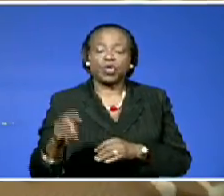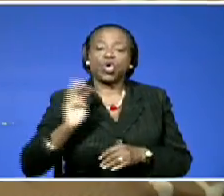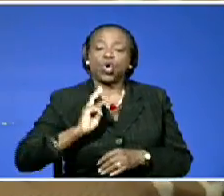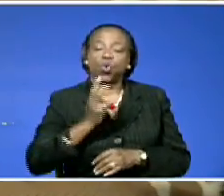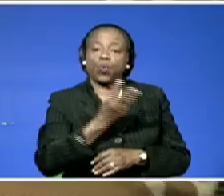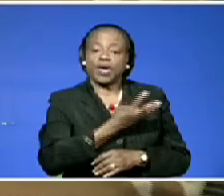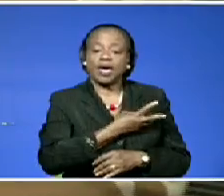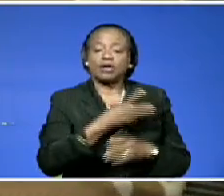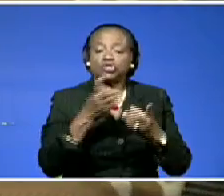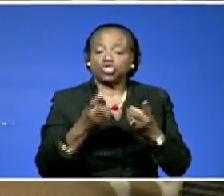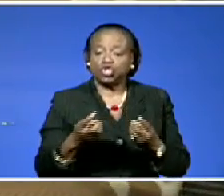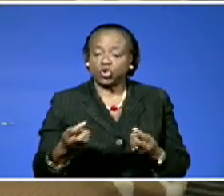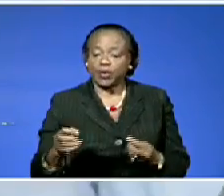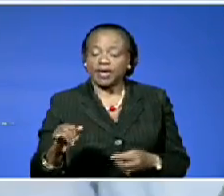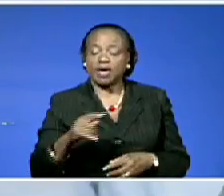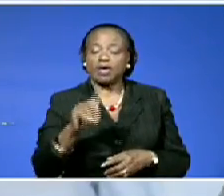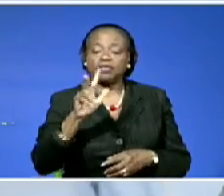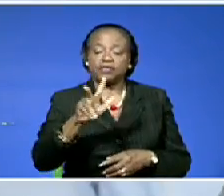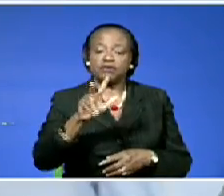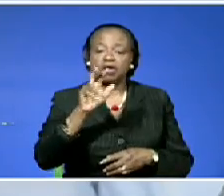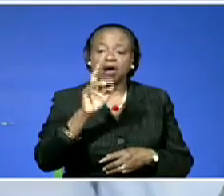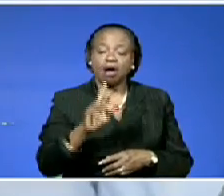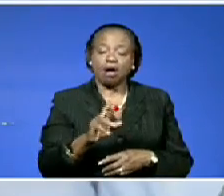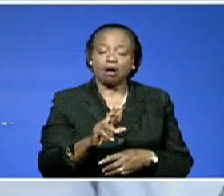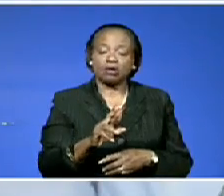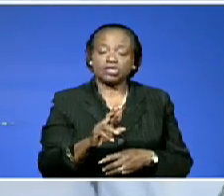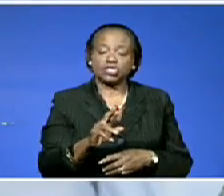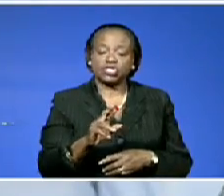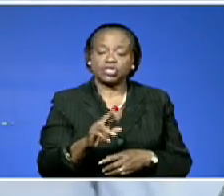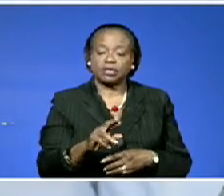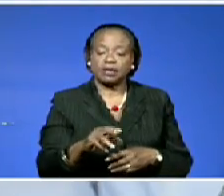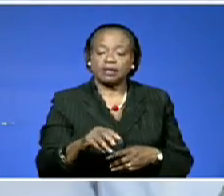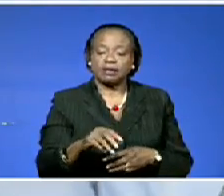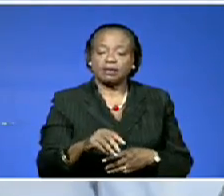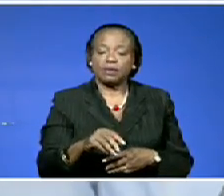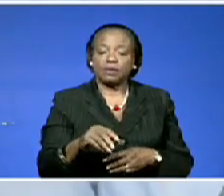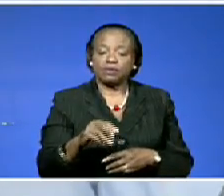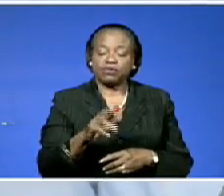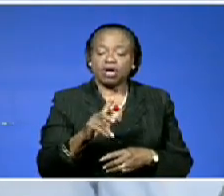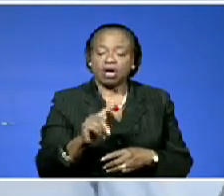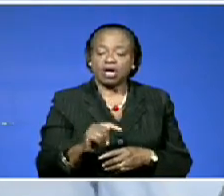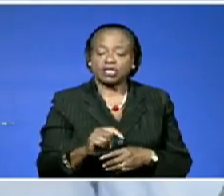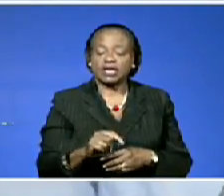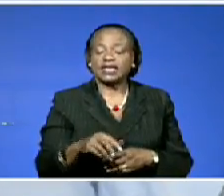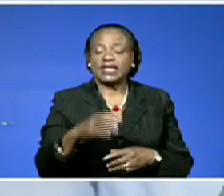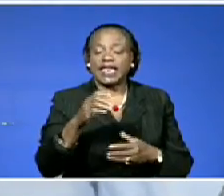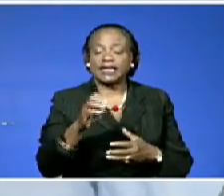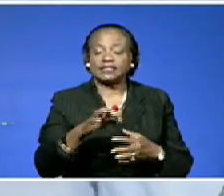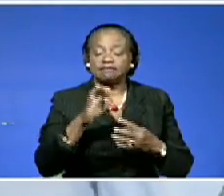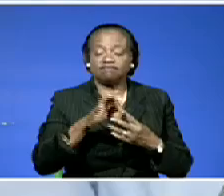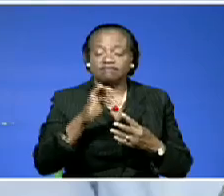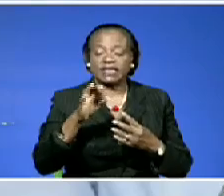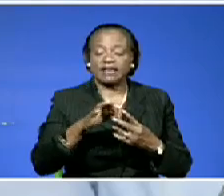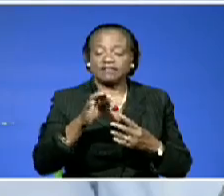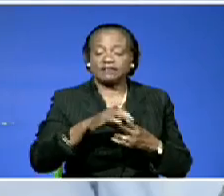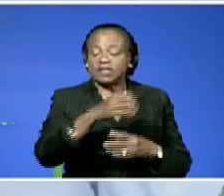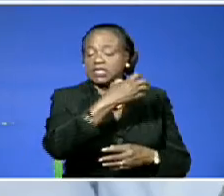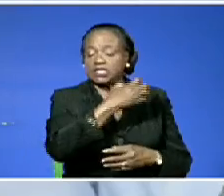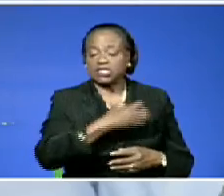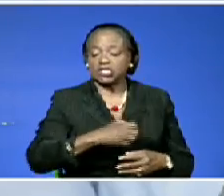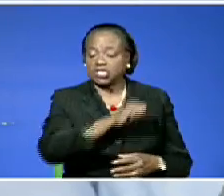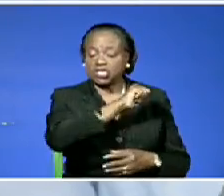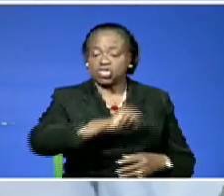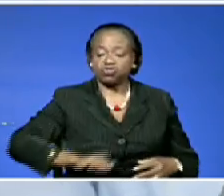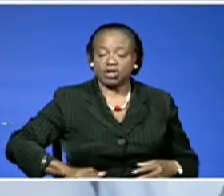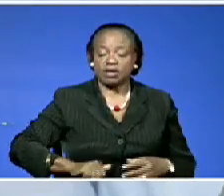similar triage process with surgery. So elective cases had to be cancelled today because we didn't have the bed space